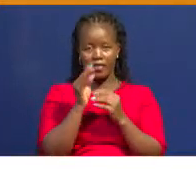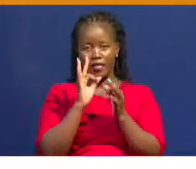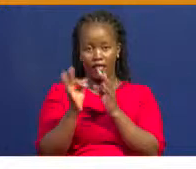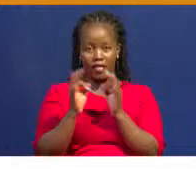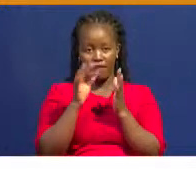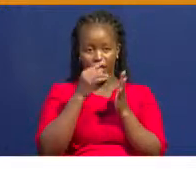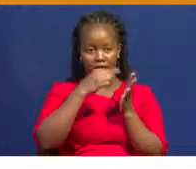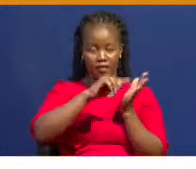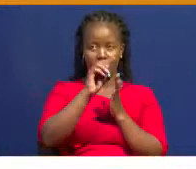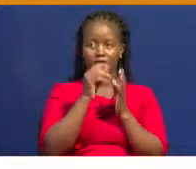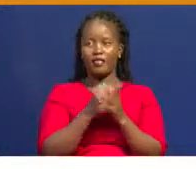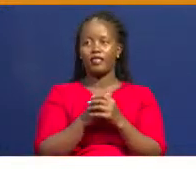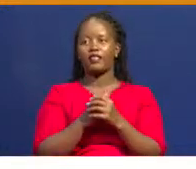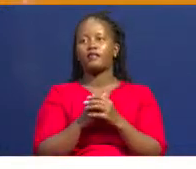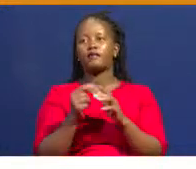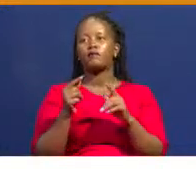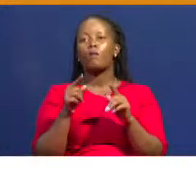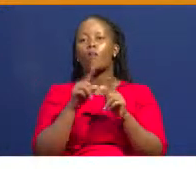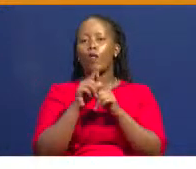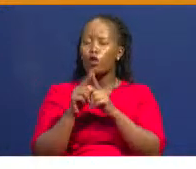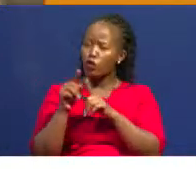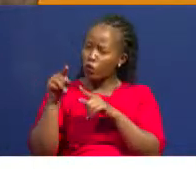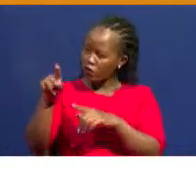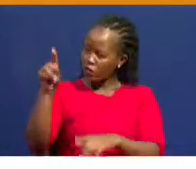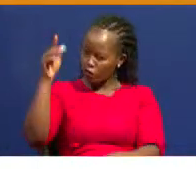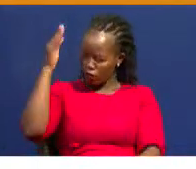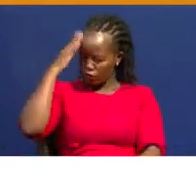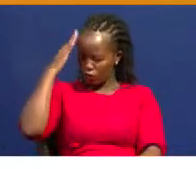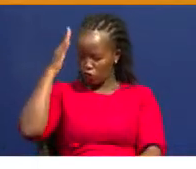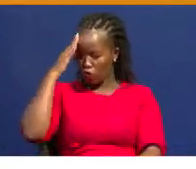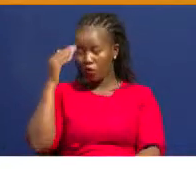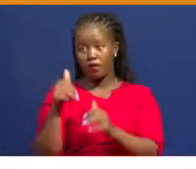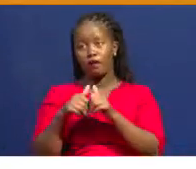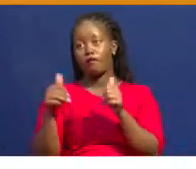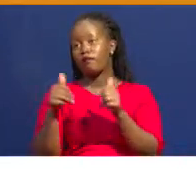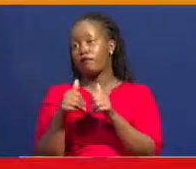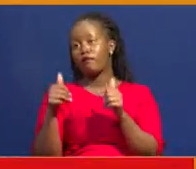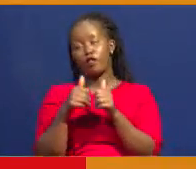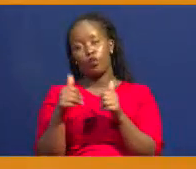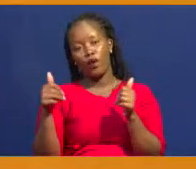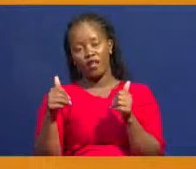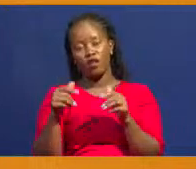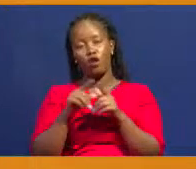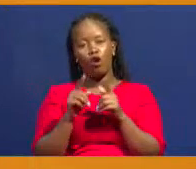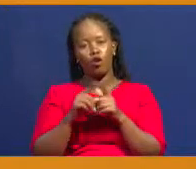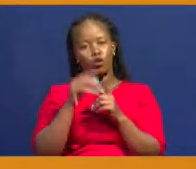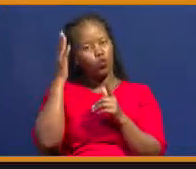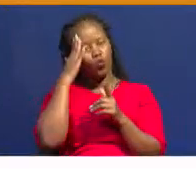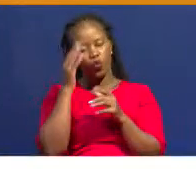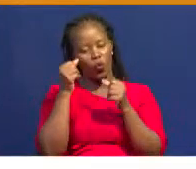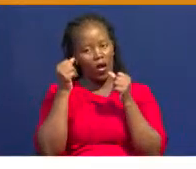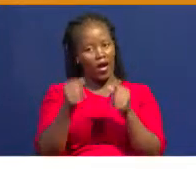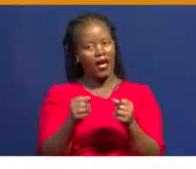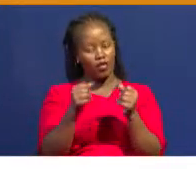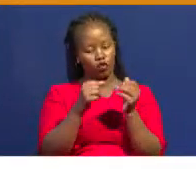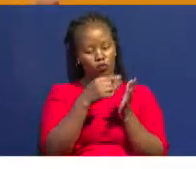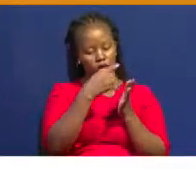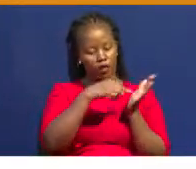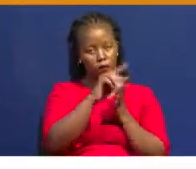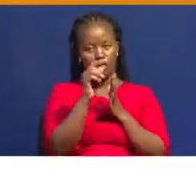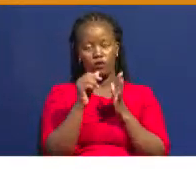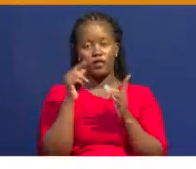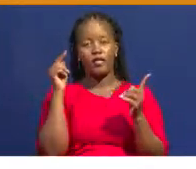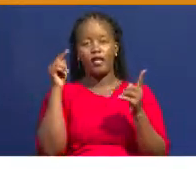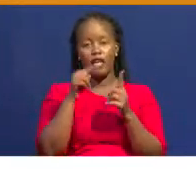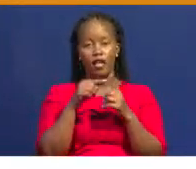But they are not going. And he knows that it cannot pass. And that also, in a way,